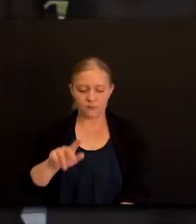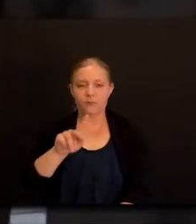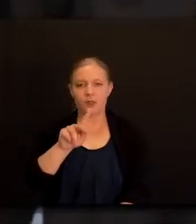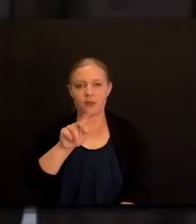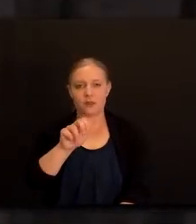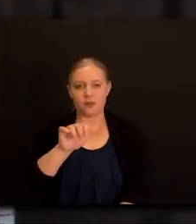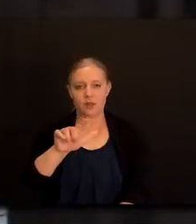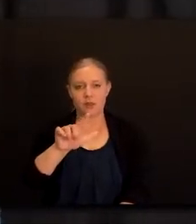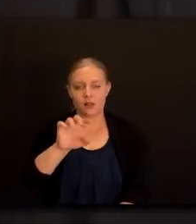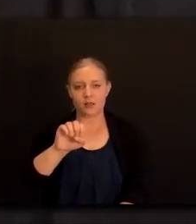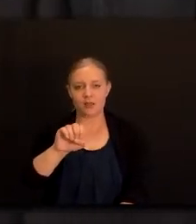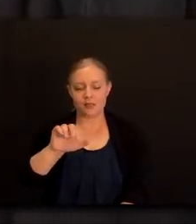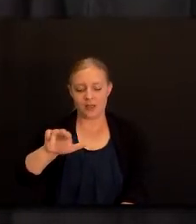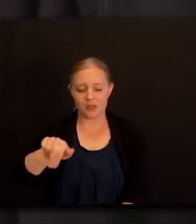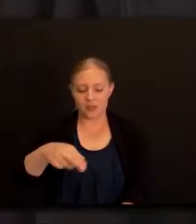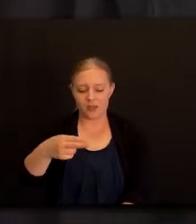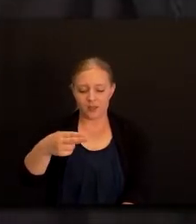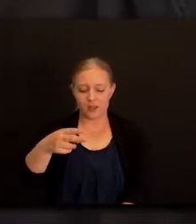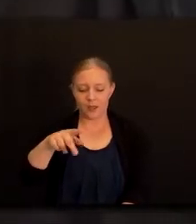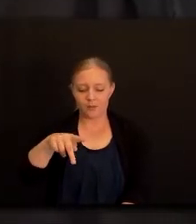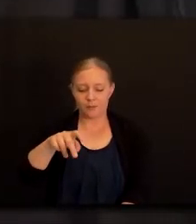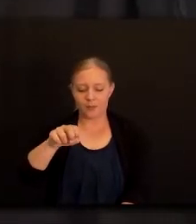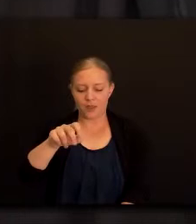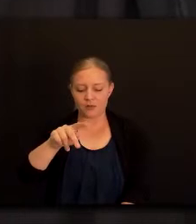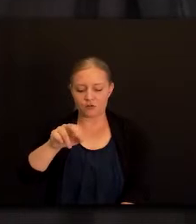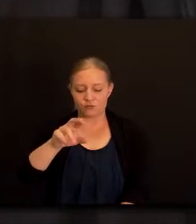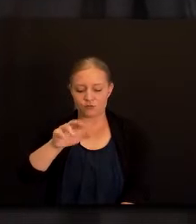Kylie Rian Petrie.